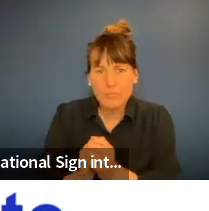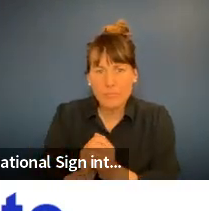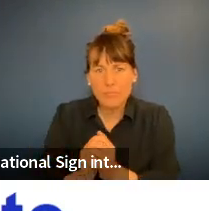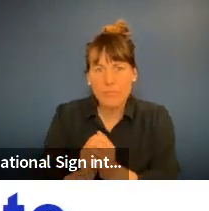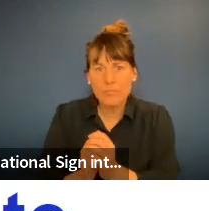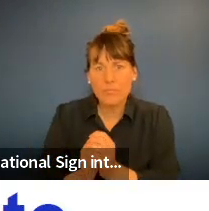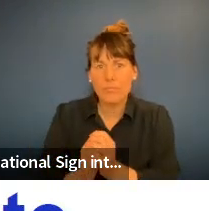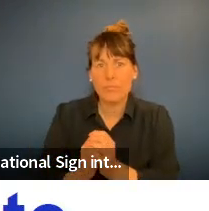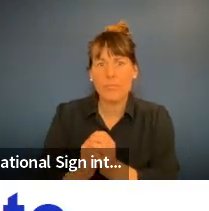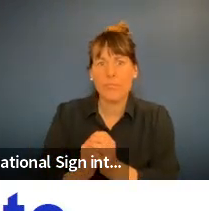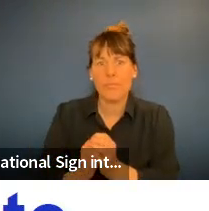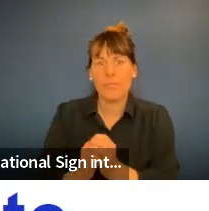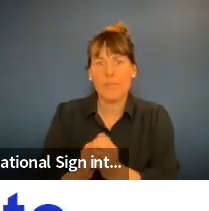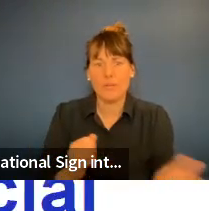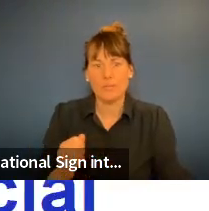please.